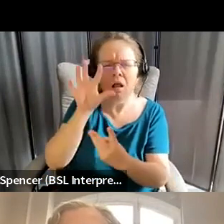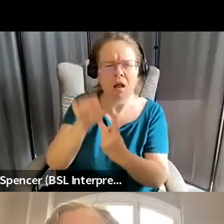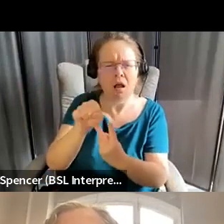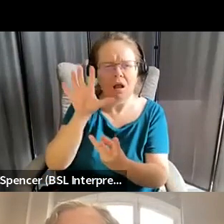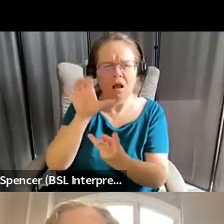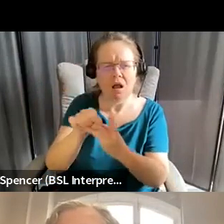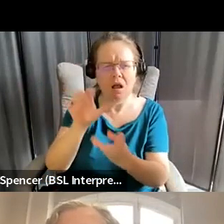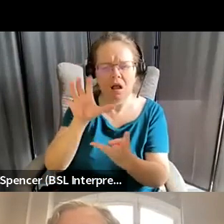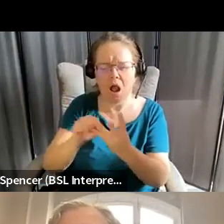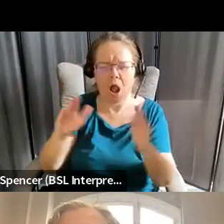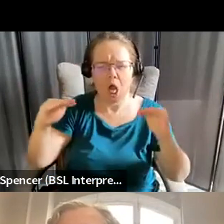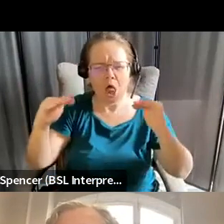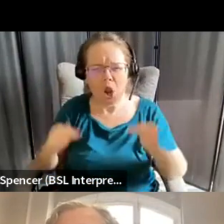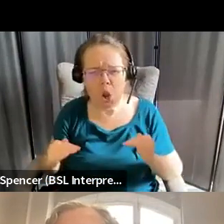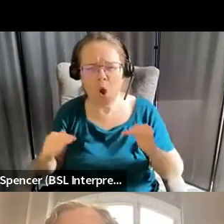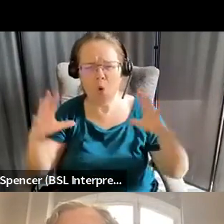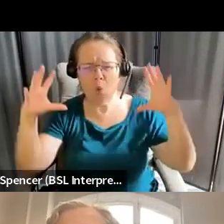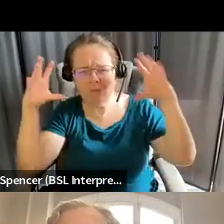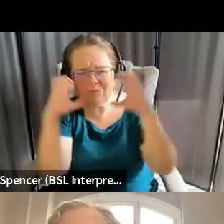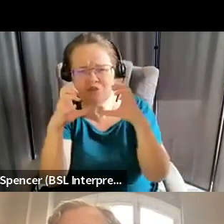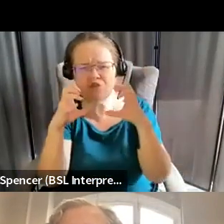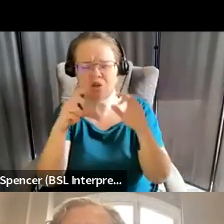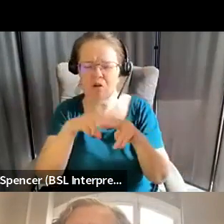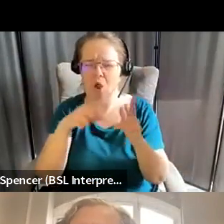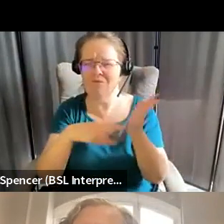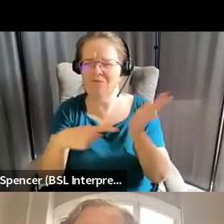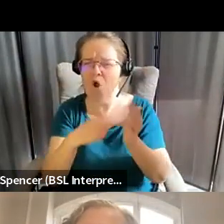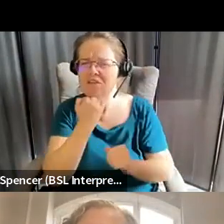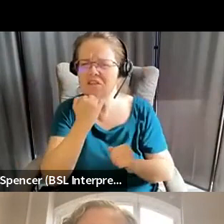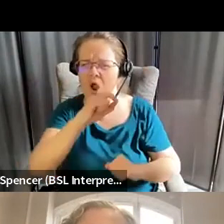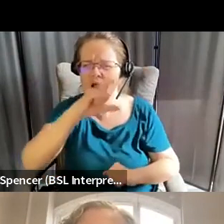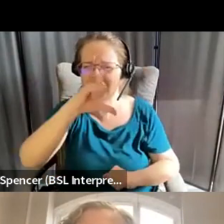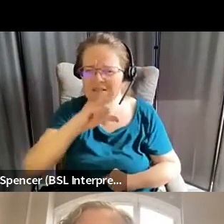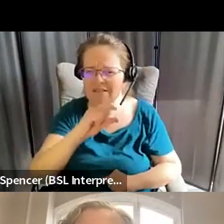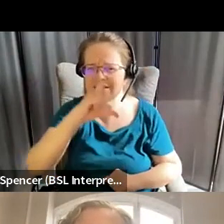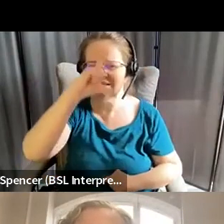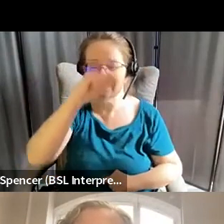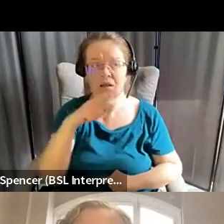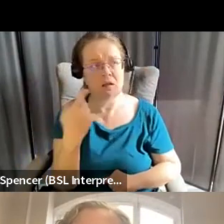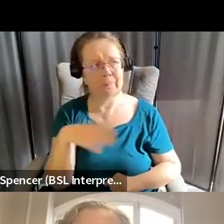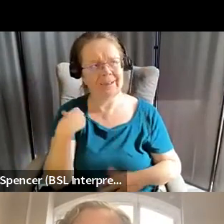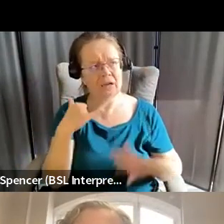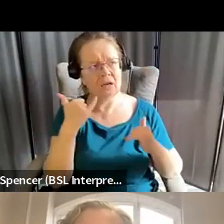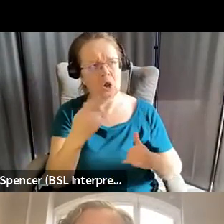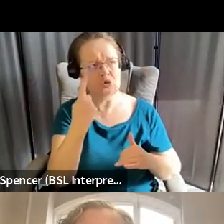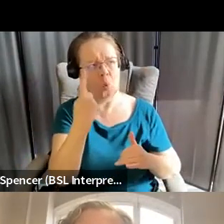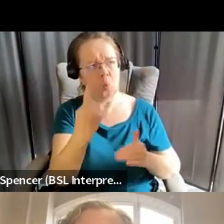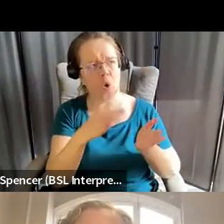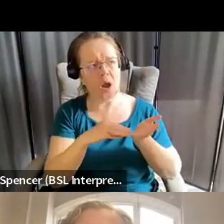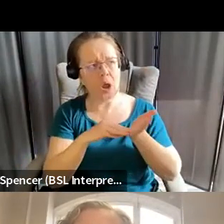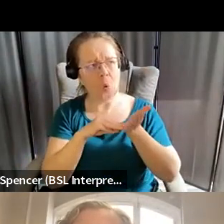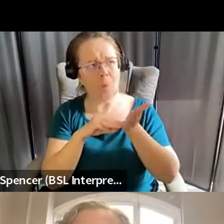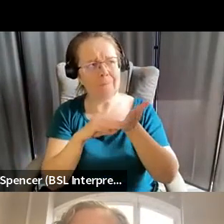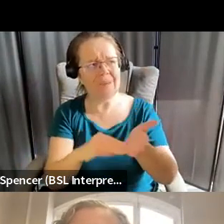like low vision, font sizes. You know, when WCAG did their 1 million web page